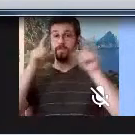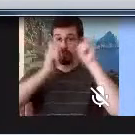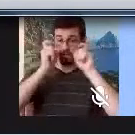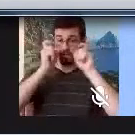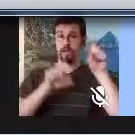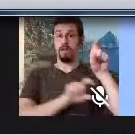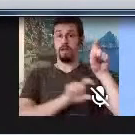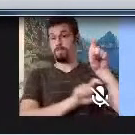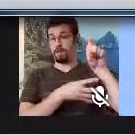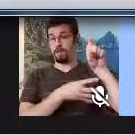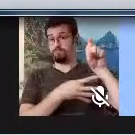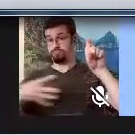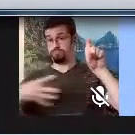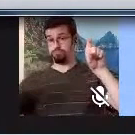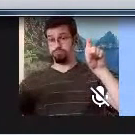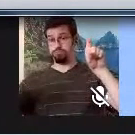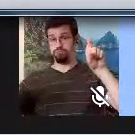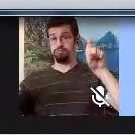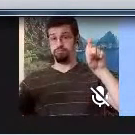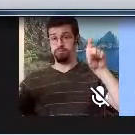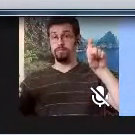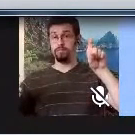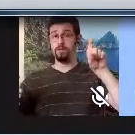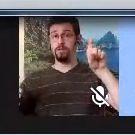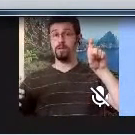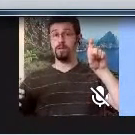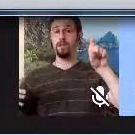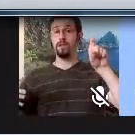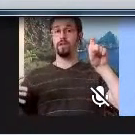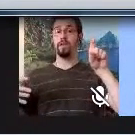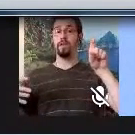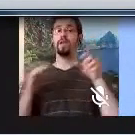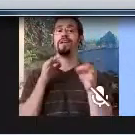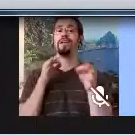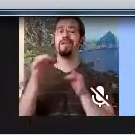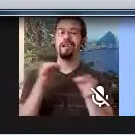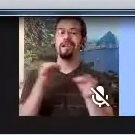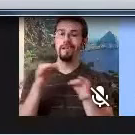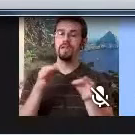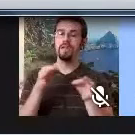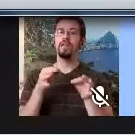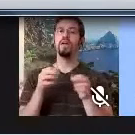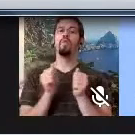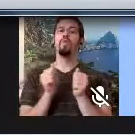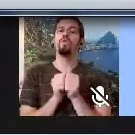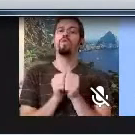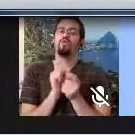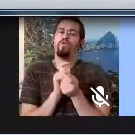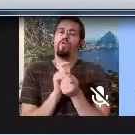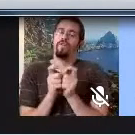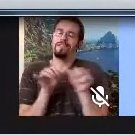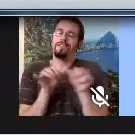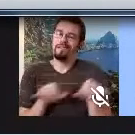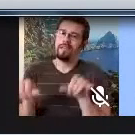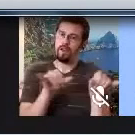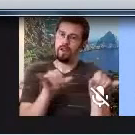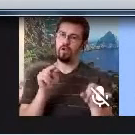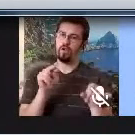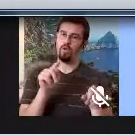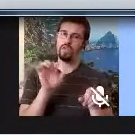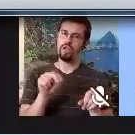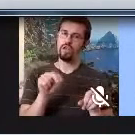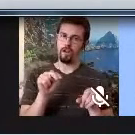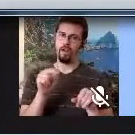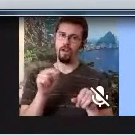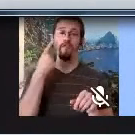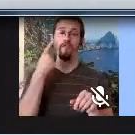instruction in revised standard notation for the basis. So the top line has instructions for exactly